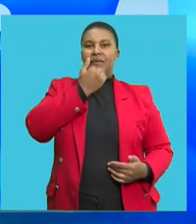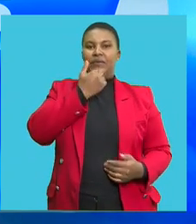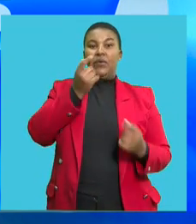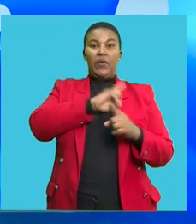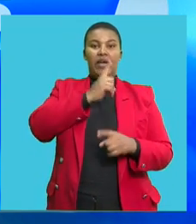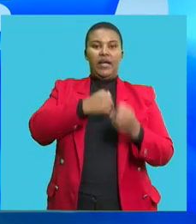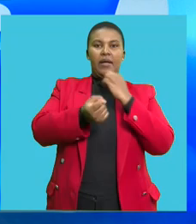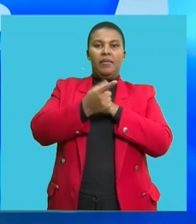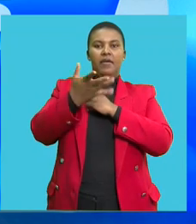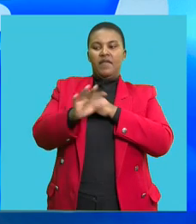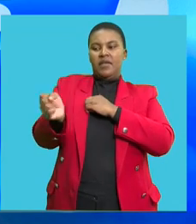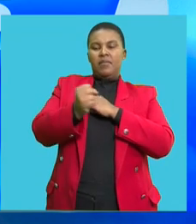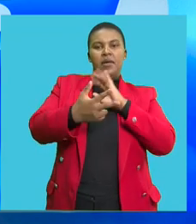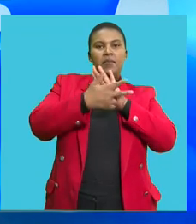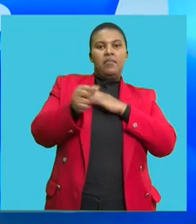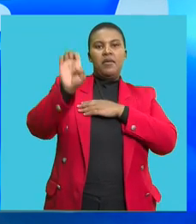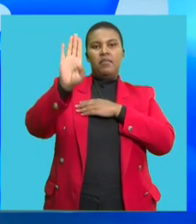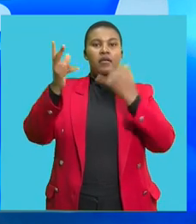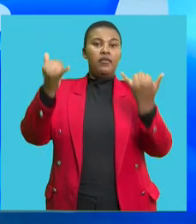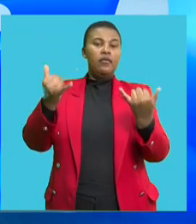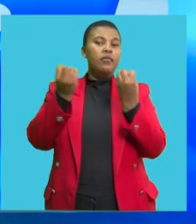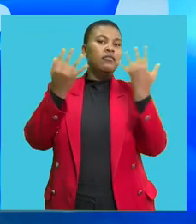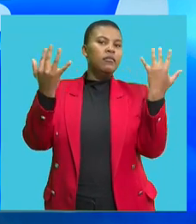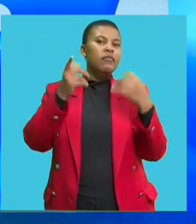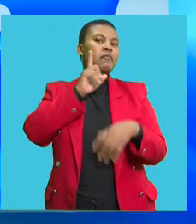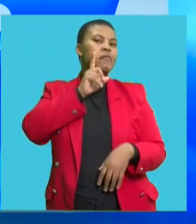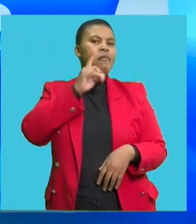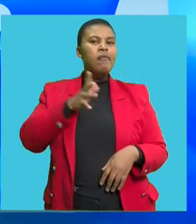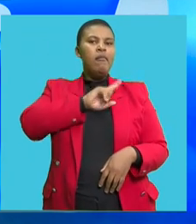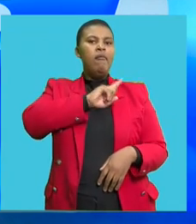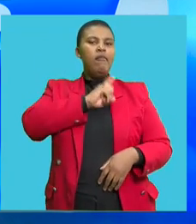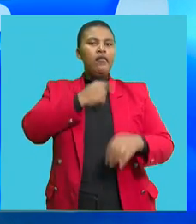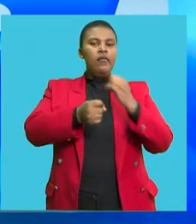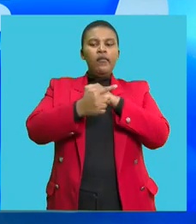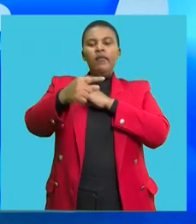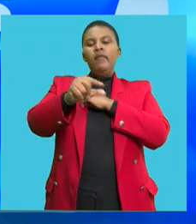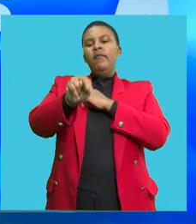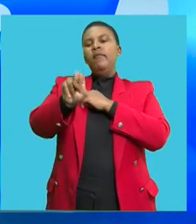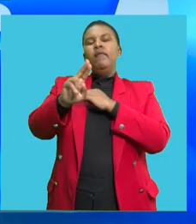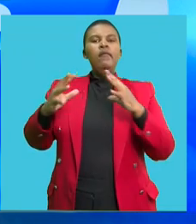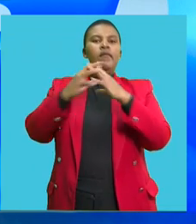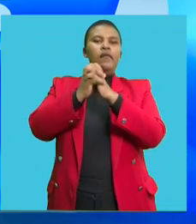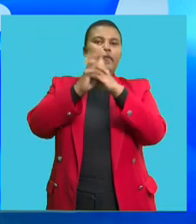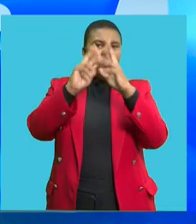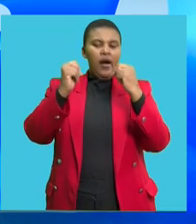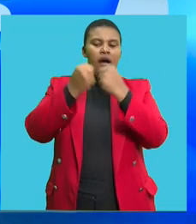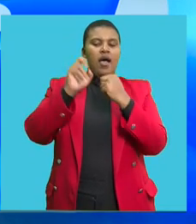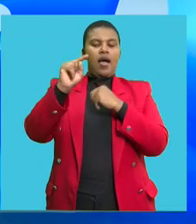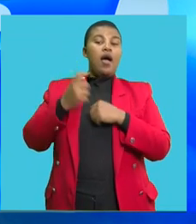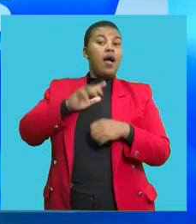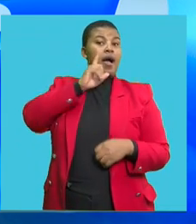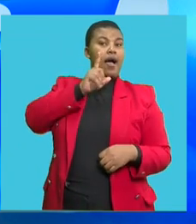to knowing who makes the cut into the cabinet with the government of national unity in the picture. On the other hand, fears of bloated cabinet